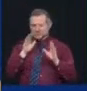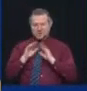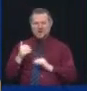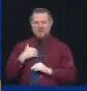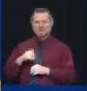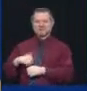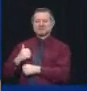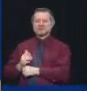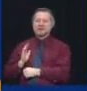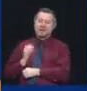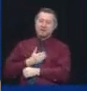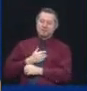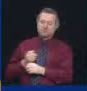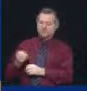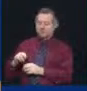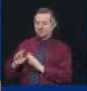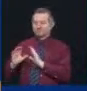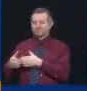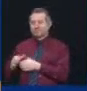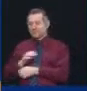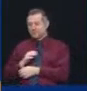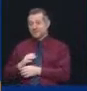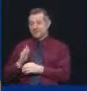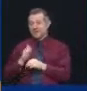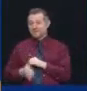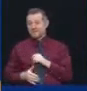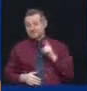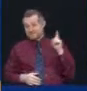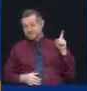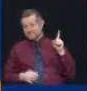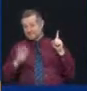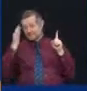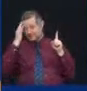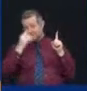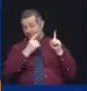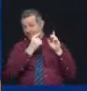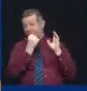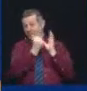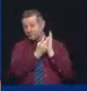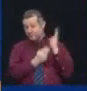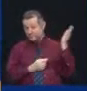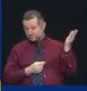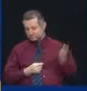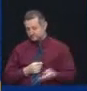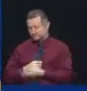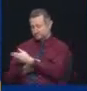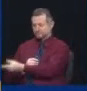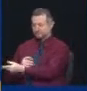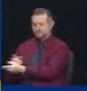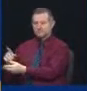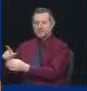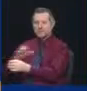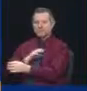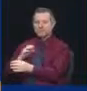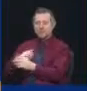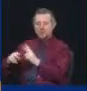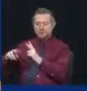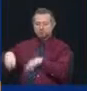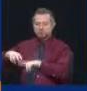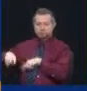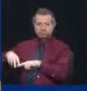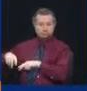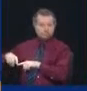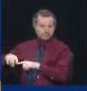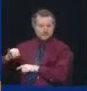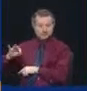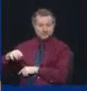the federal government meets, then the state board will meet. If the federal approves it, I